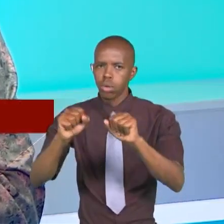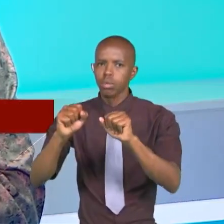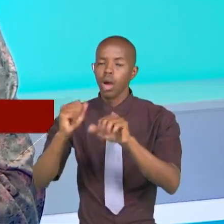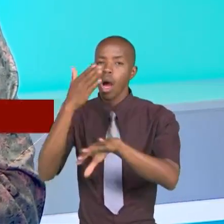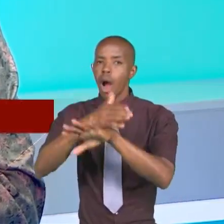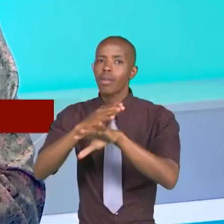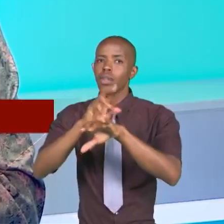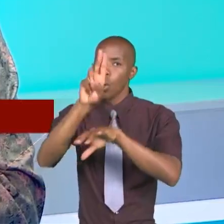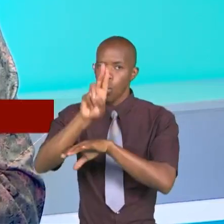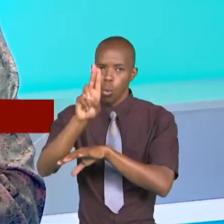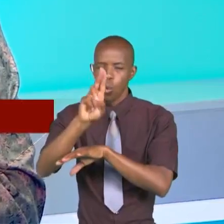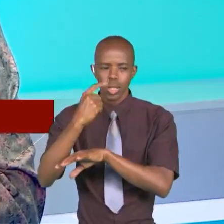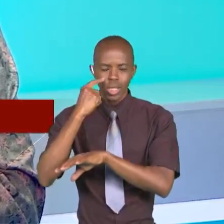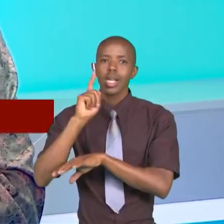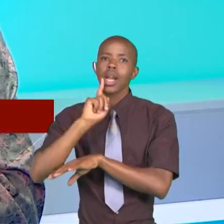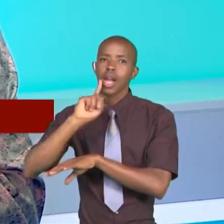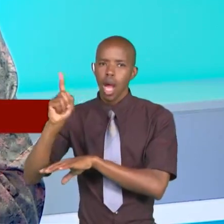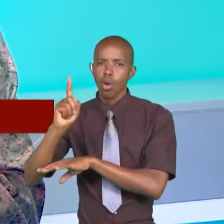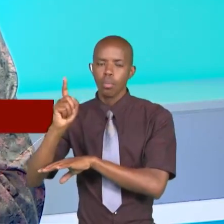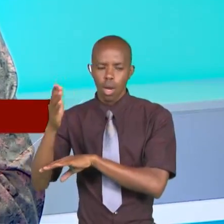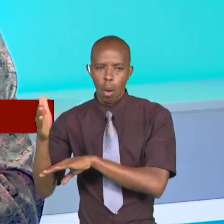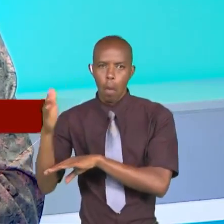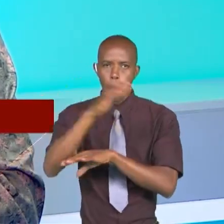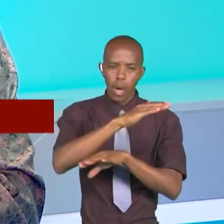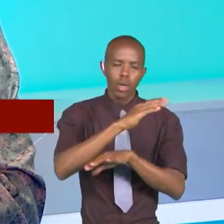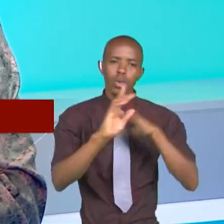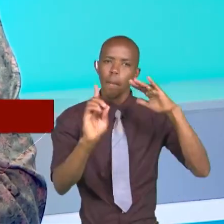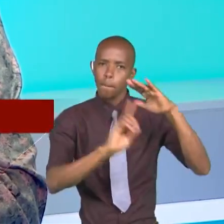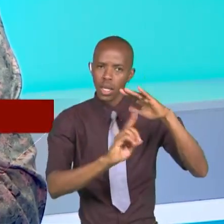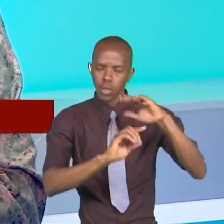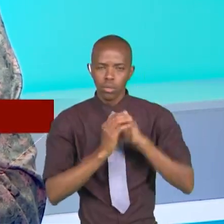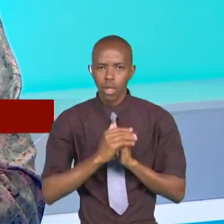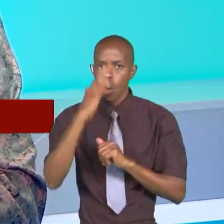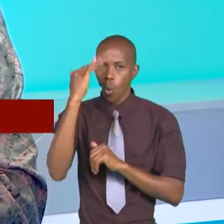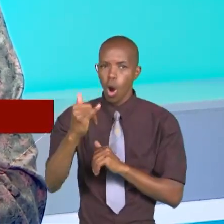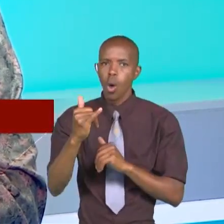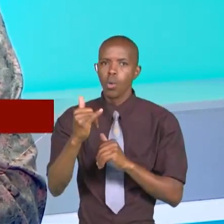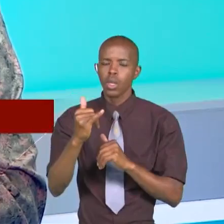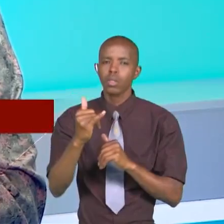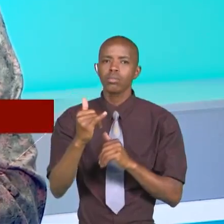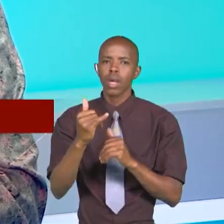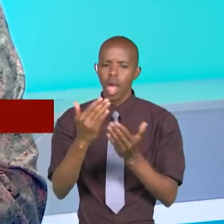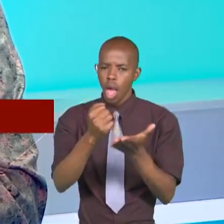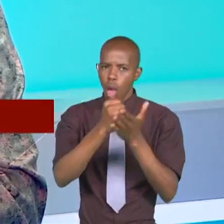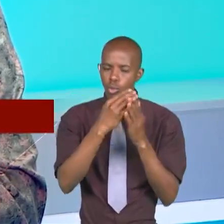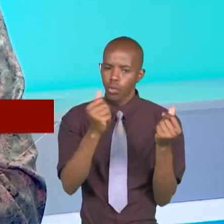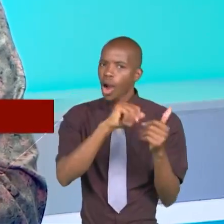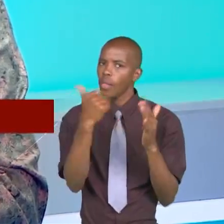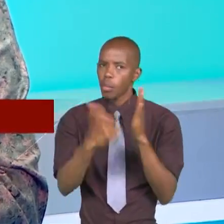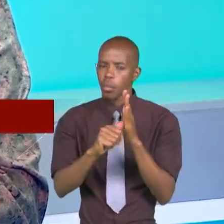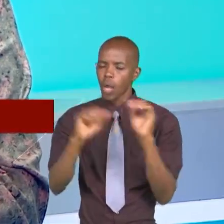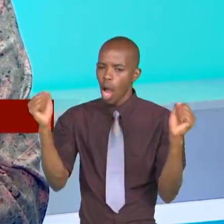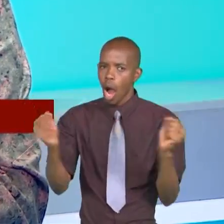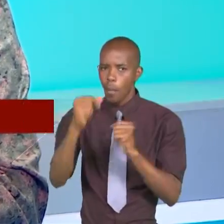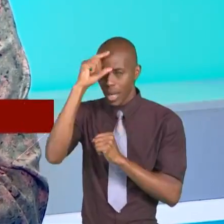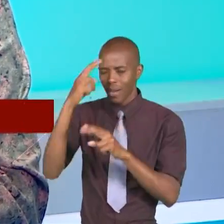president, consider Nairobi giving it back that particular ministry, because it will do any other subsidy in case we have a careless